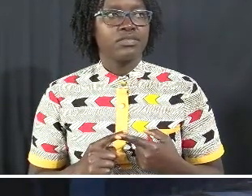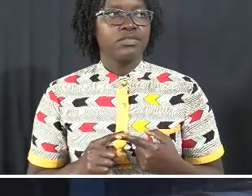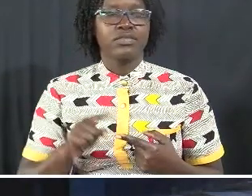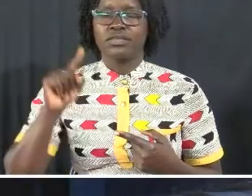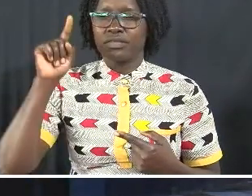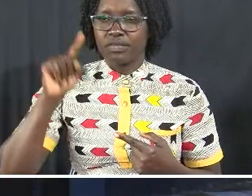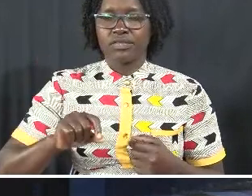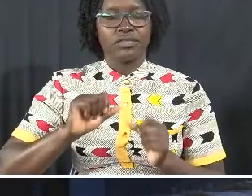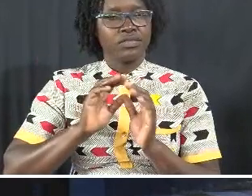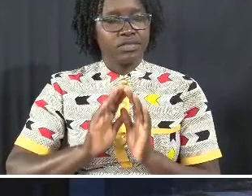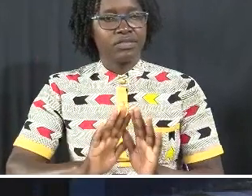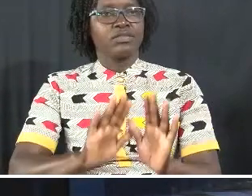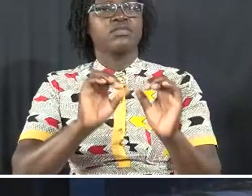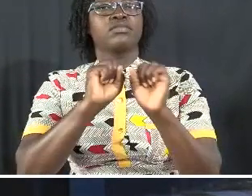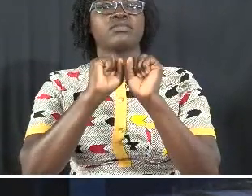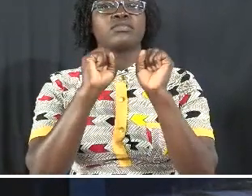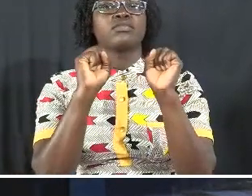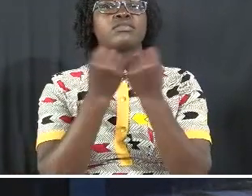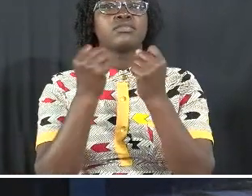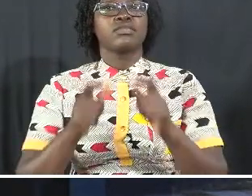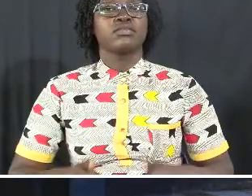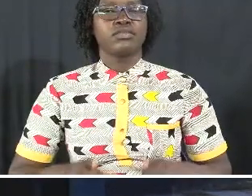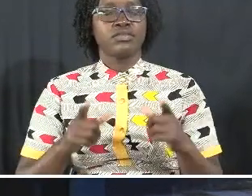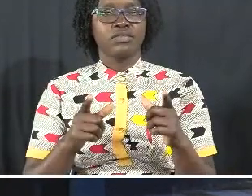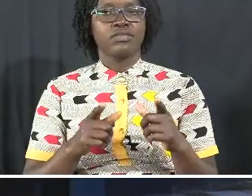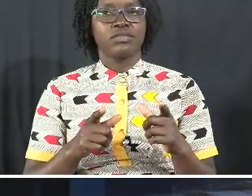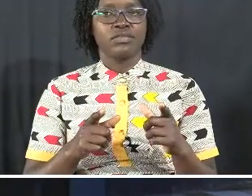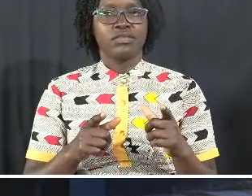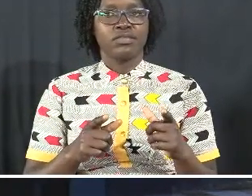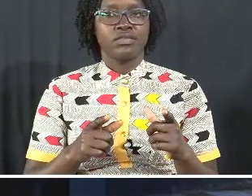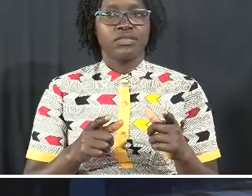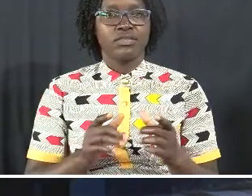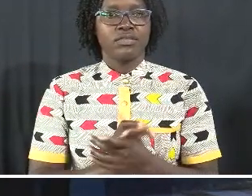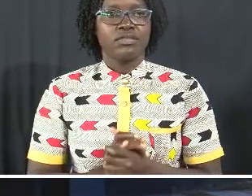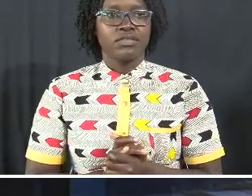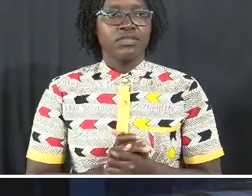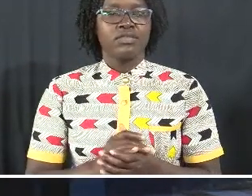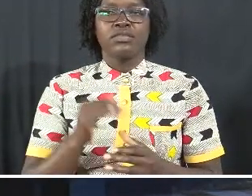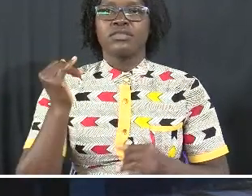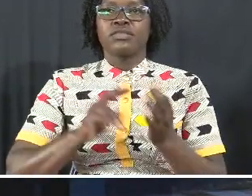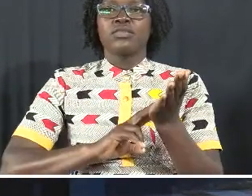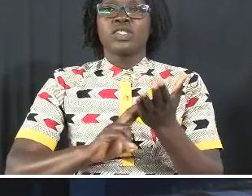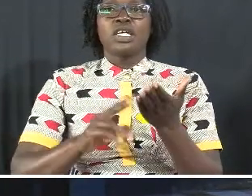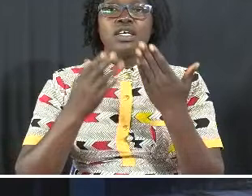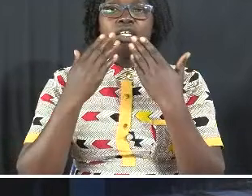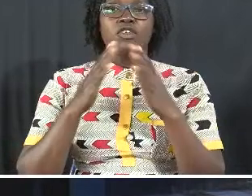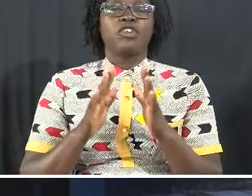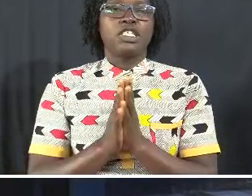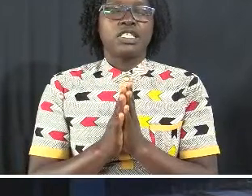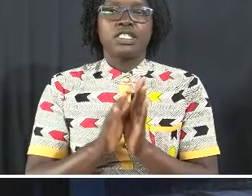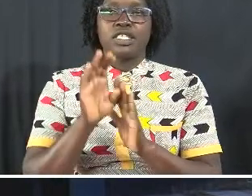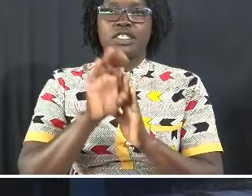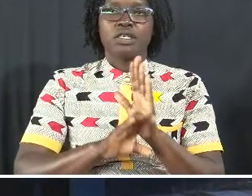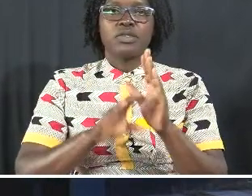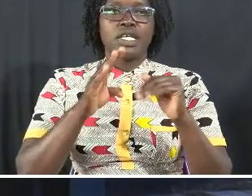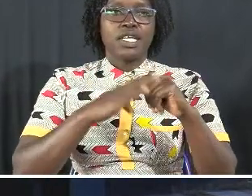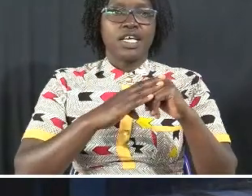social aspect. And so to chapter 9, and then I go to the last verse, and then I'm done. Chapter 9